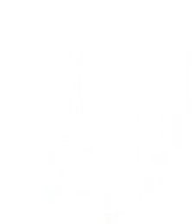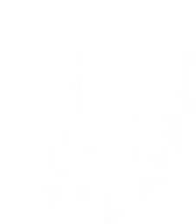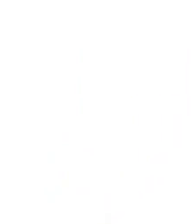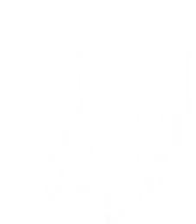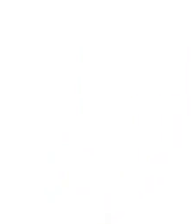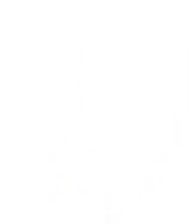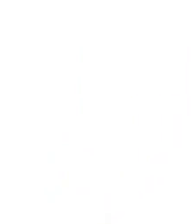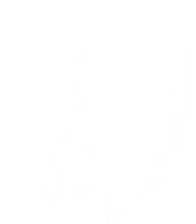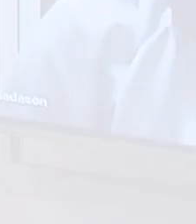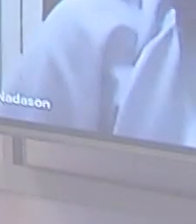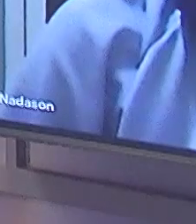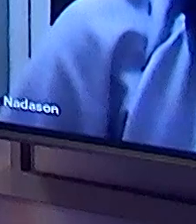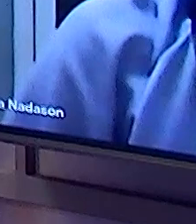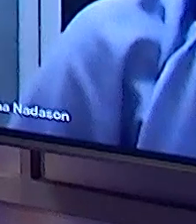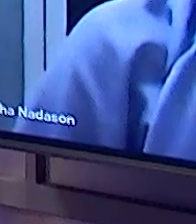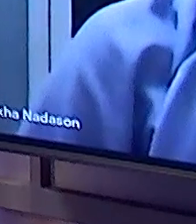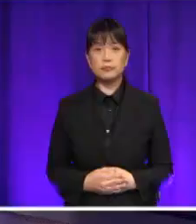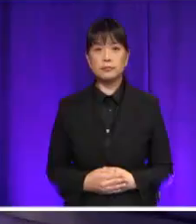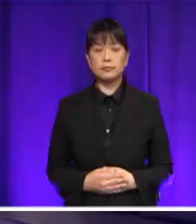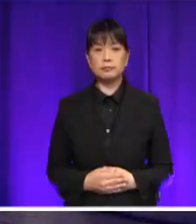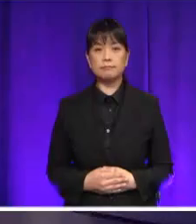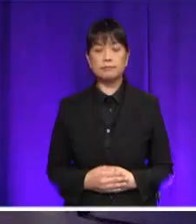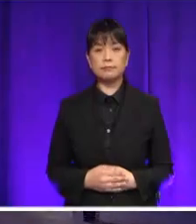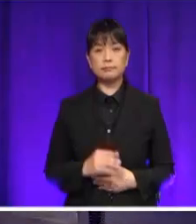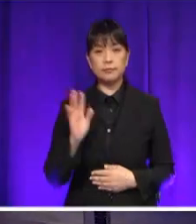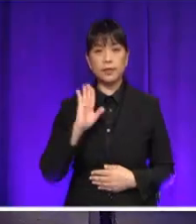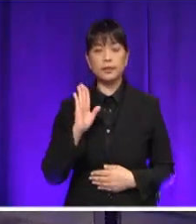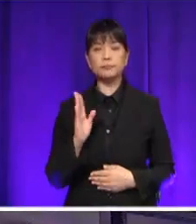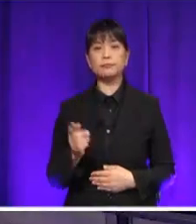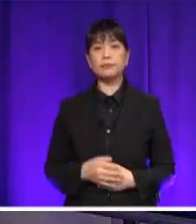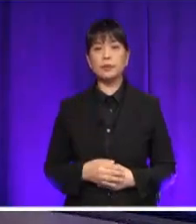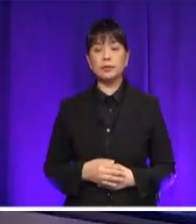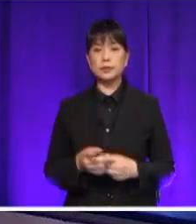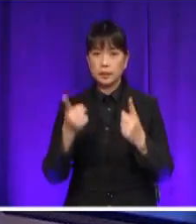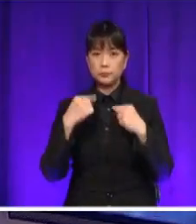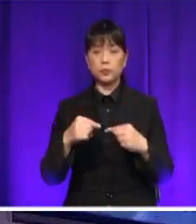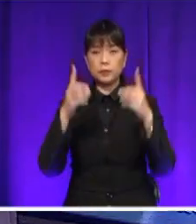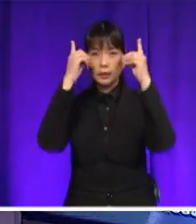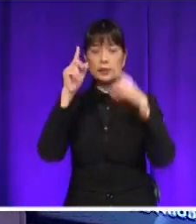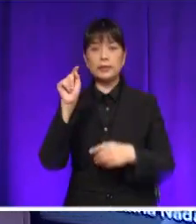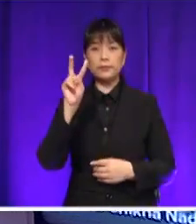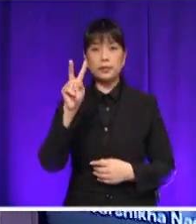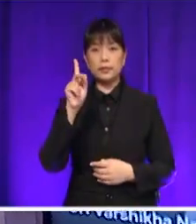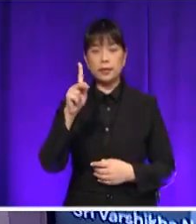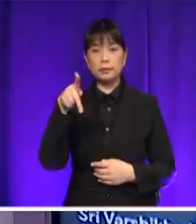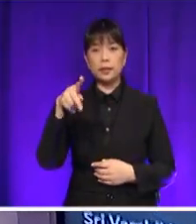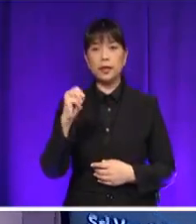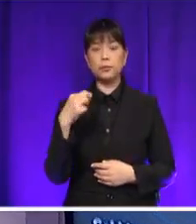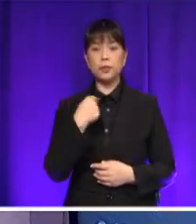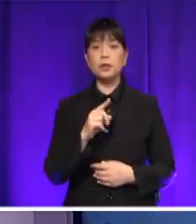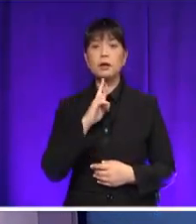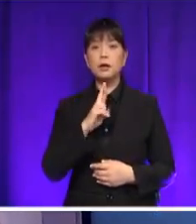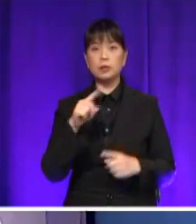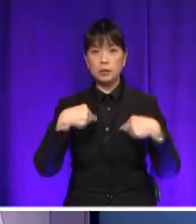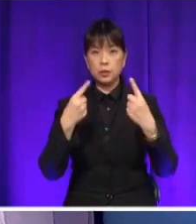DidikTV KPM. Welcome back to upper secondary slot on DidikTV KPM. We are going to proceed